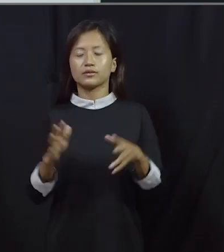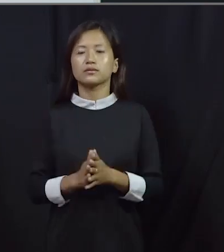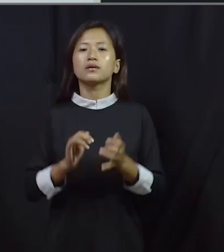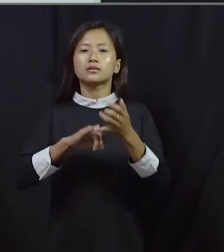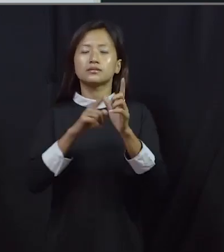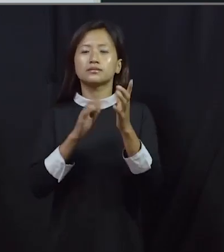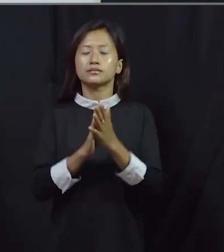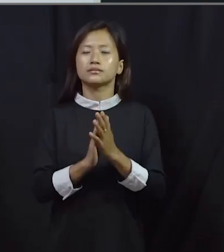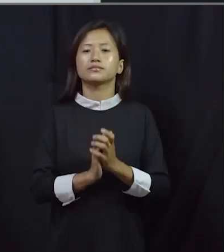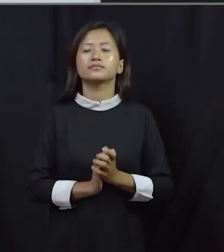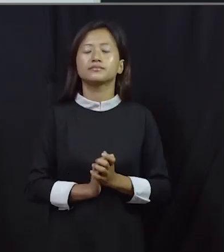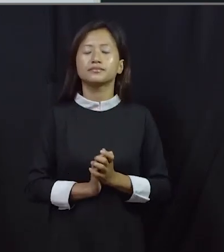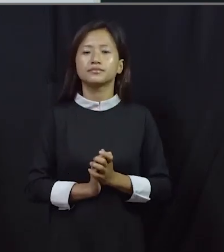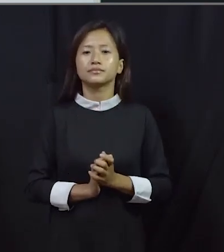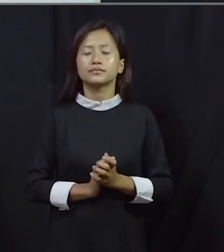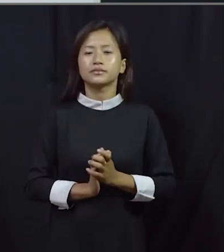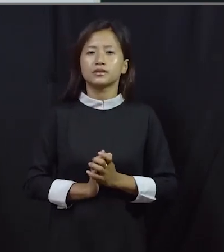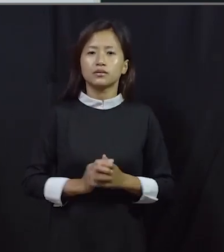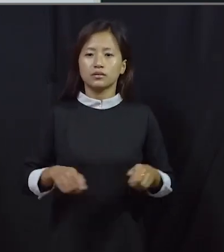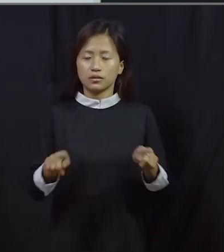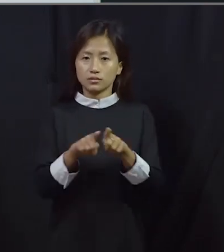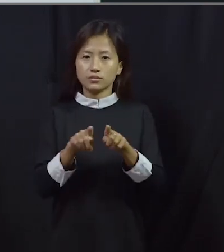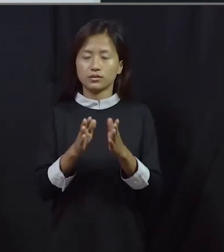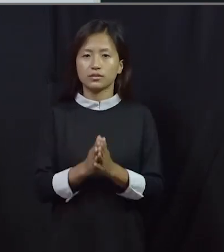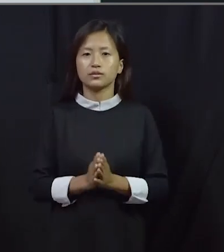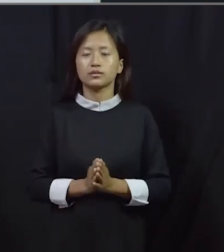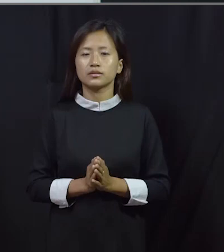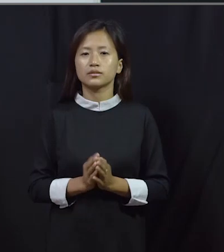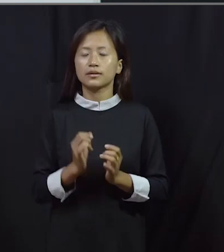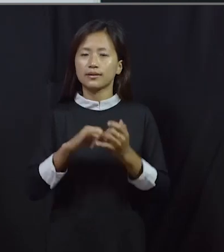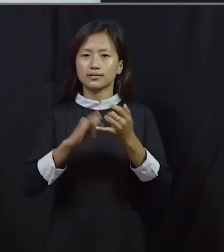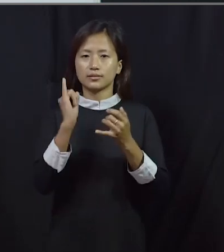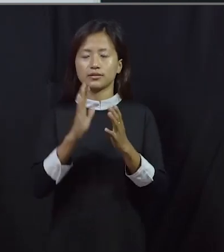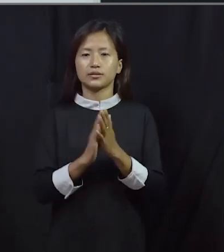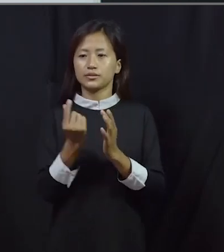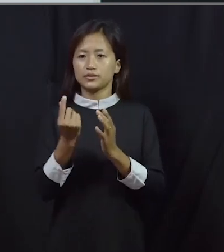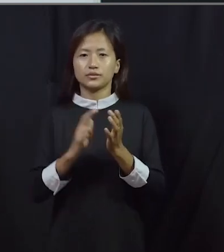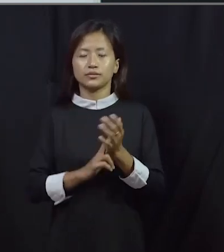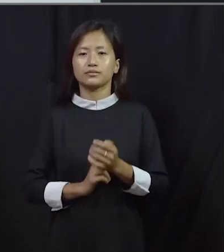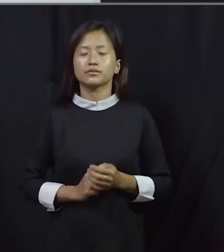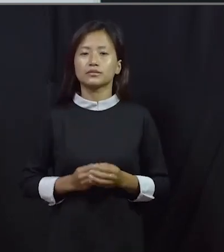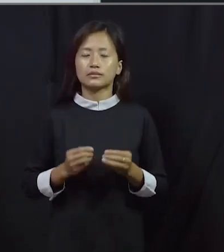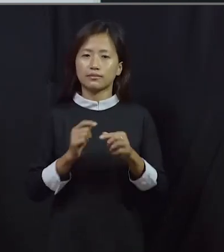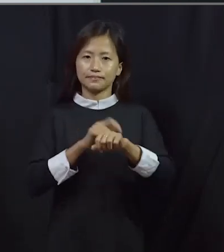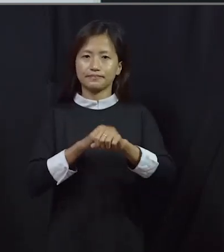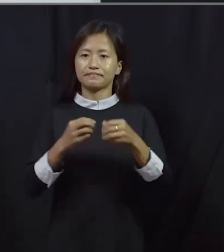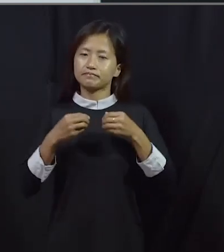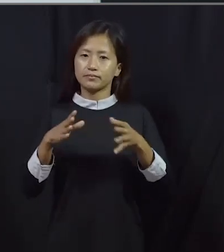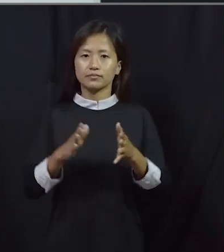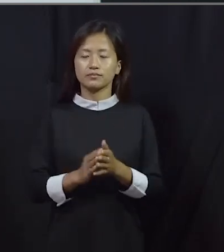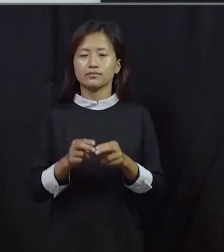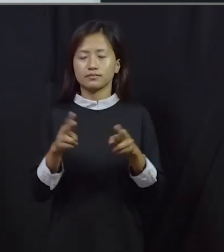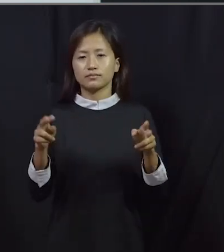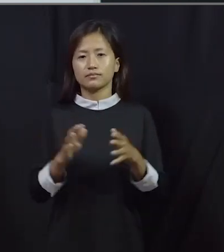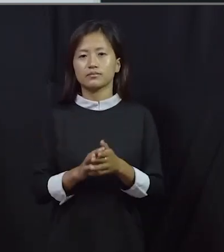of units, not types, actually different system of units, as well as the SI units, and if time allows, we'll discuss the different